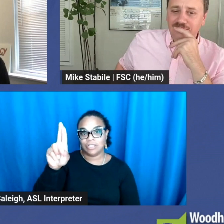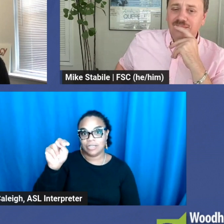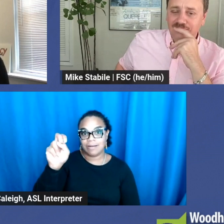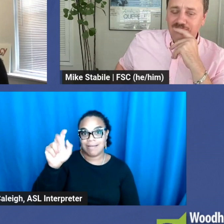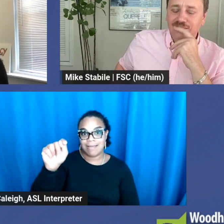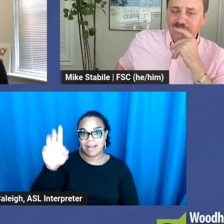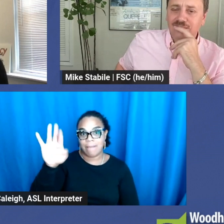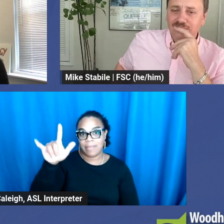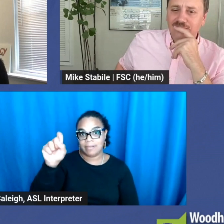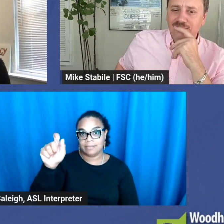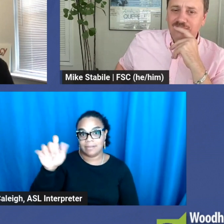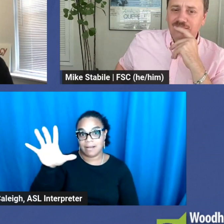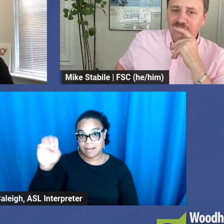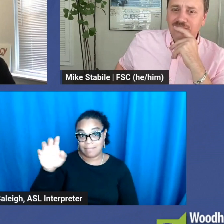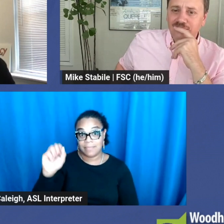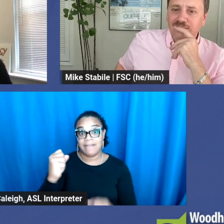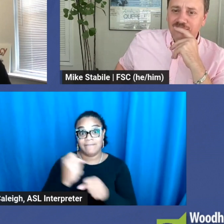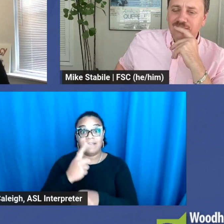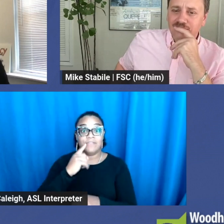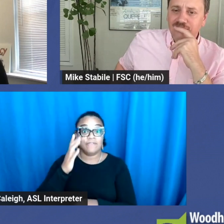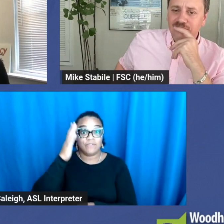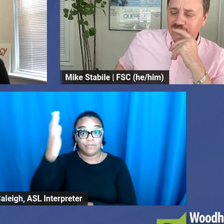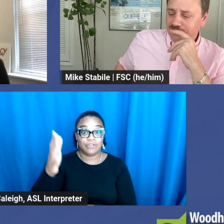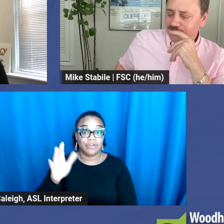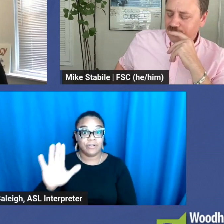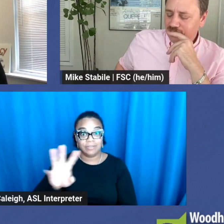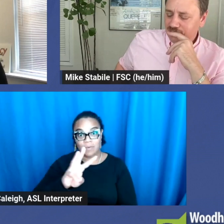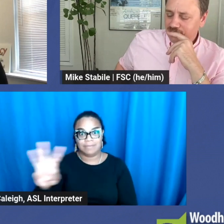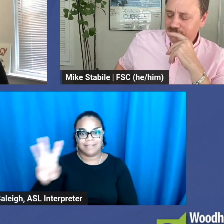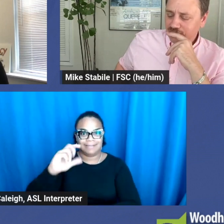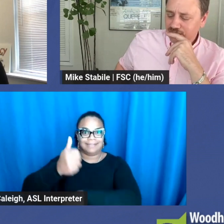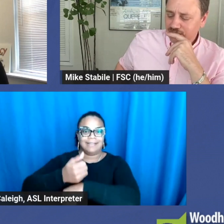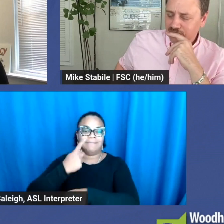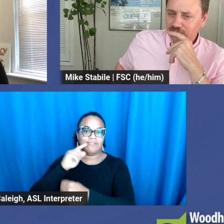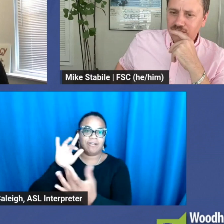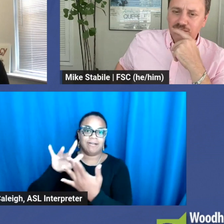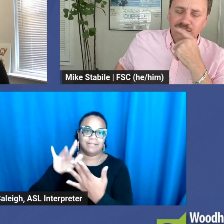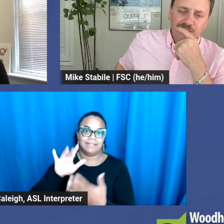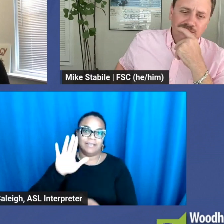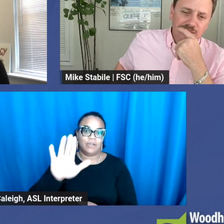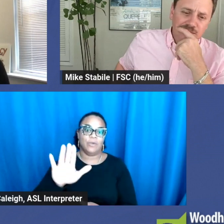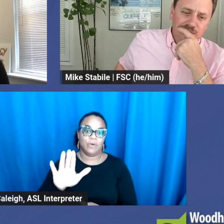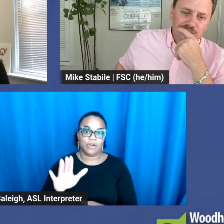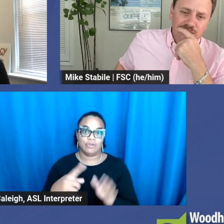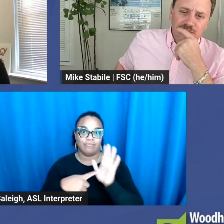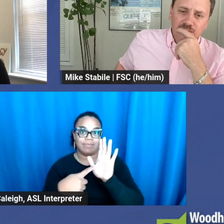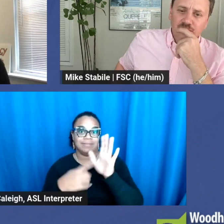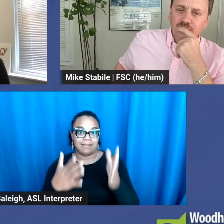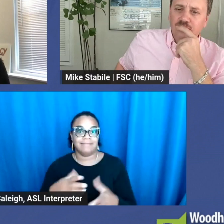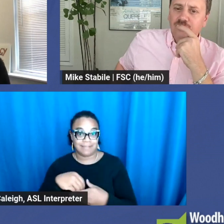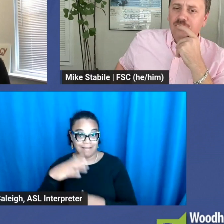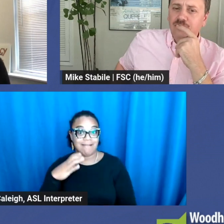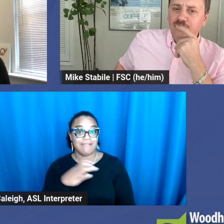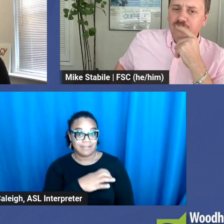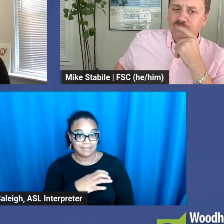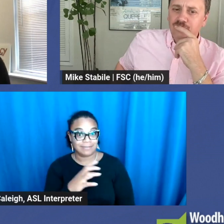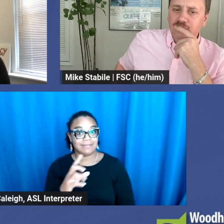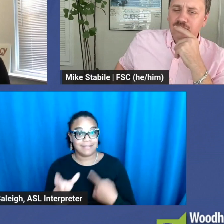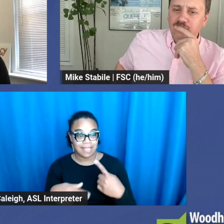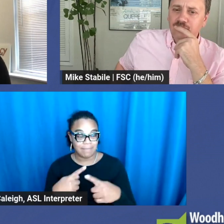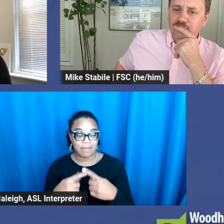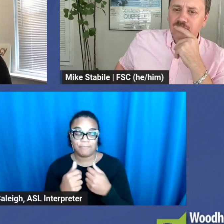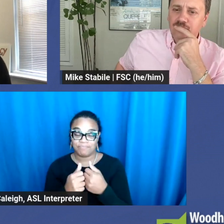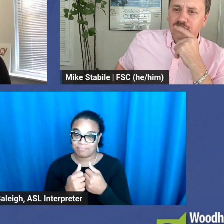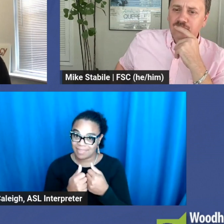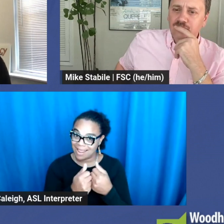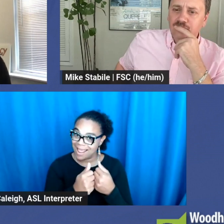Future's website, where you can it has a whole setup for contacting your representatives in Congress about any of